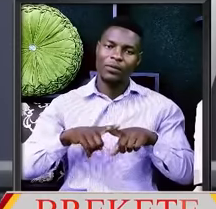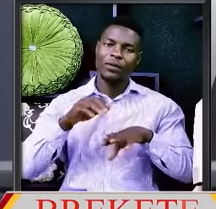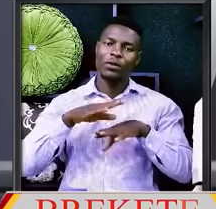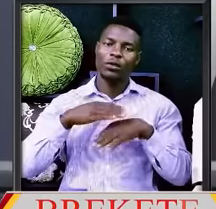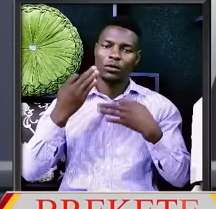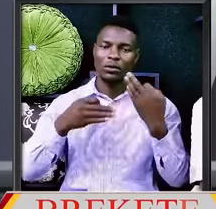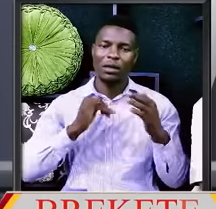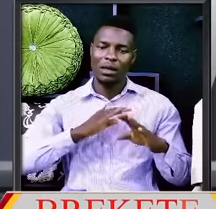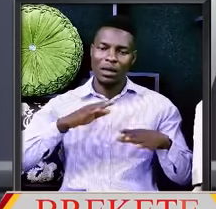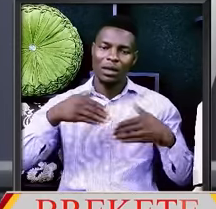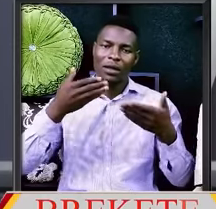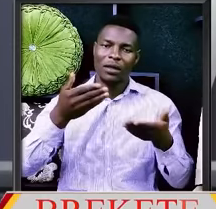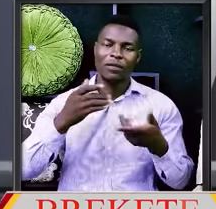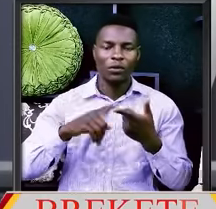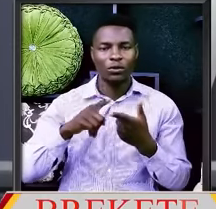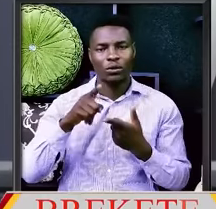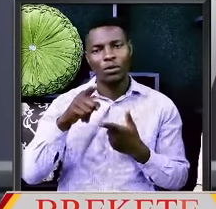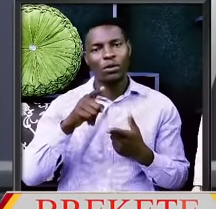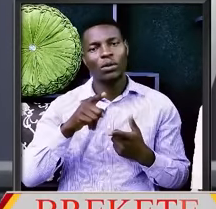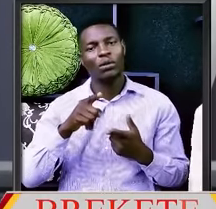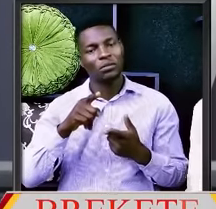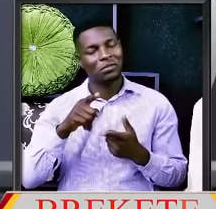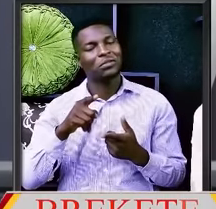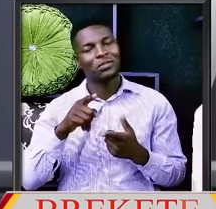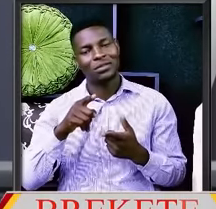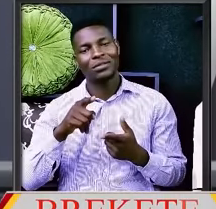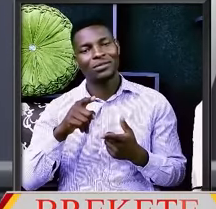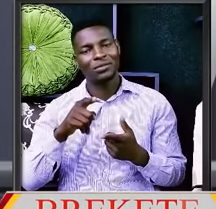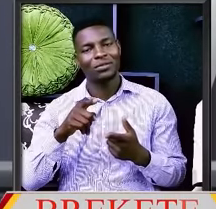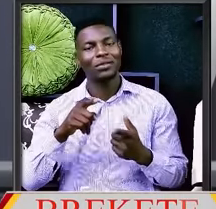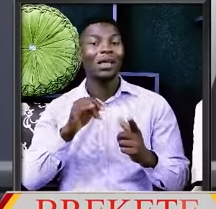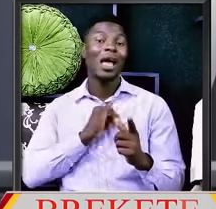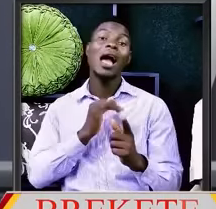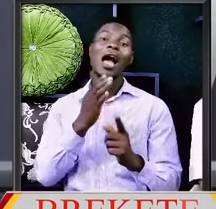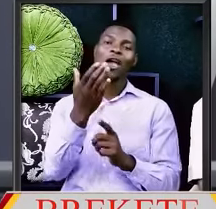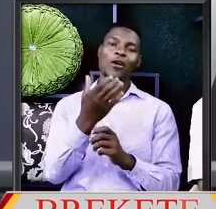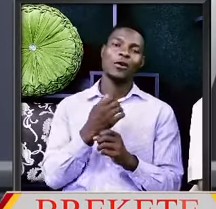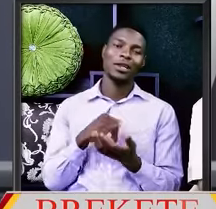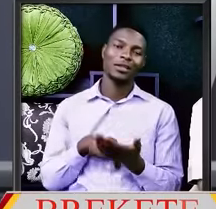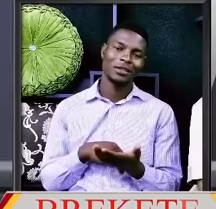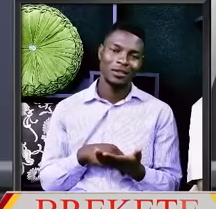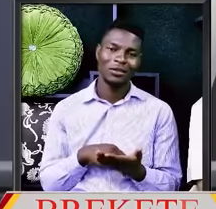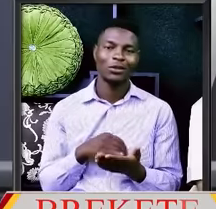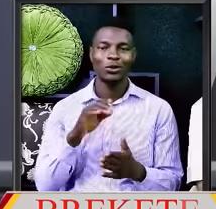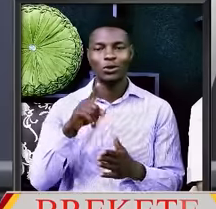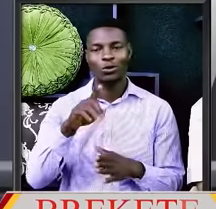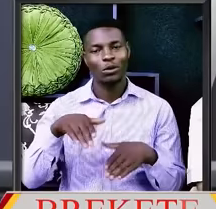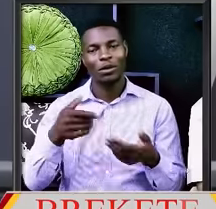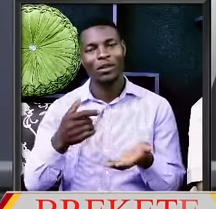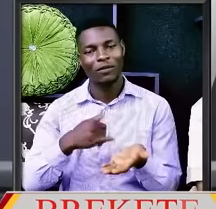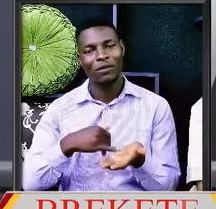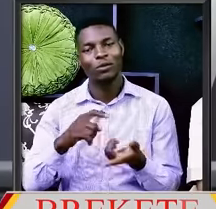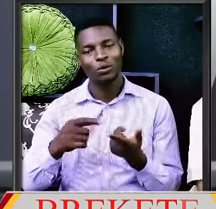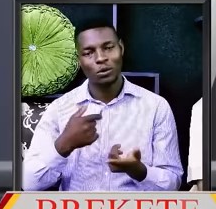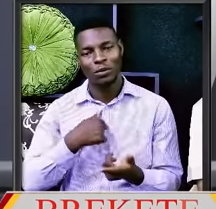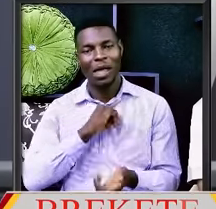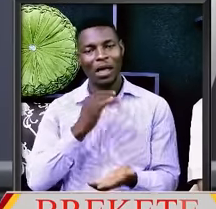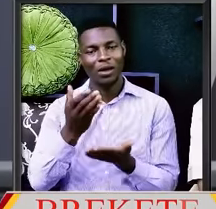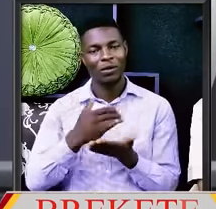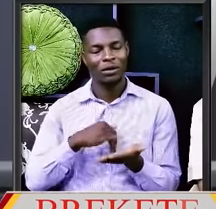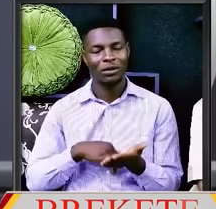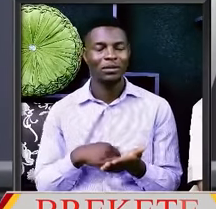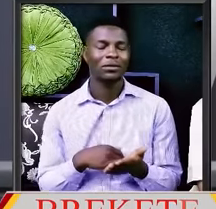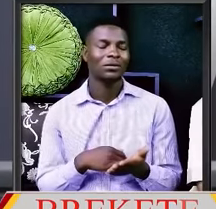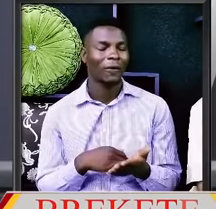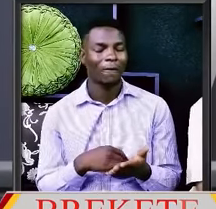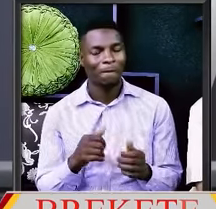give it to you. Thank you. And I bless you so much for this. You give it to me, I collect them. Thank you. Thank you. Take good care of yourself. And you too. The